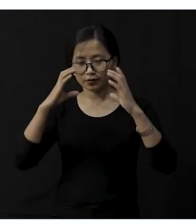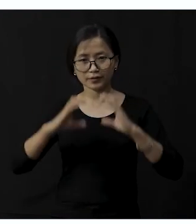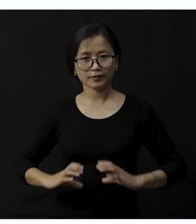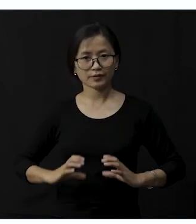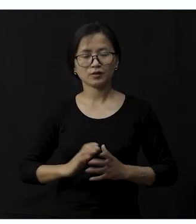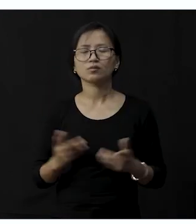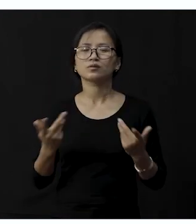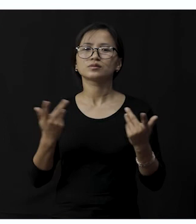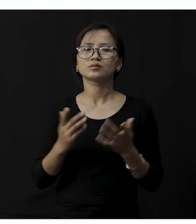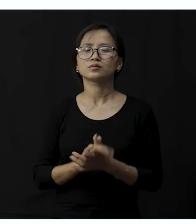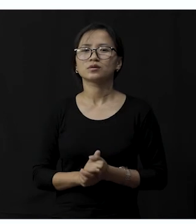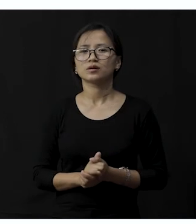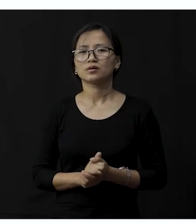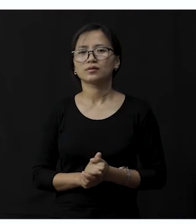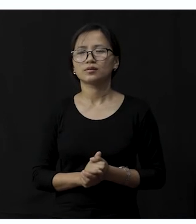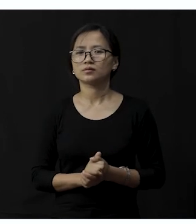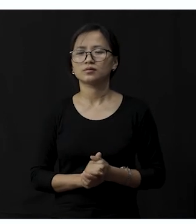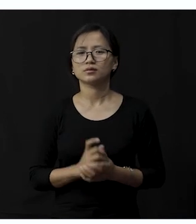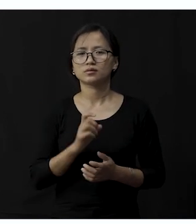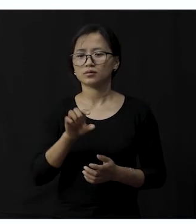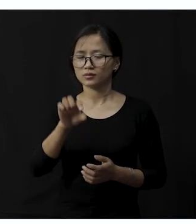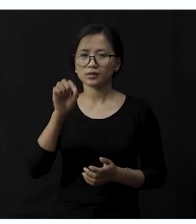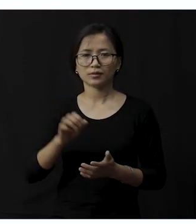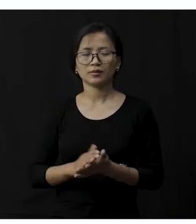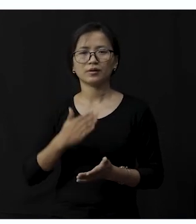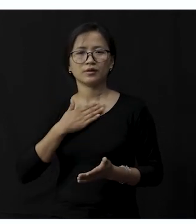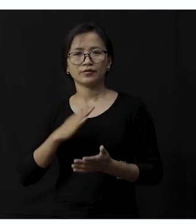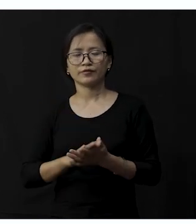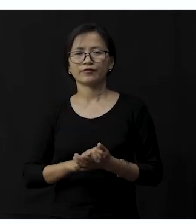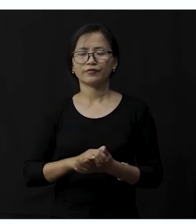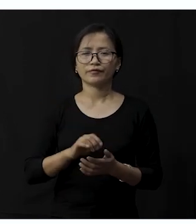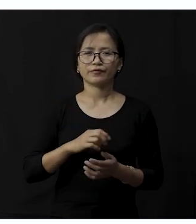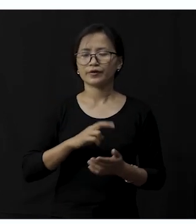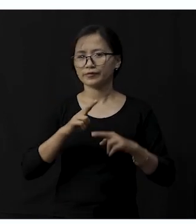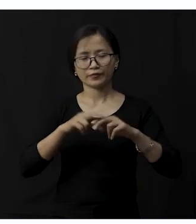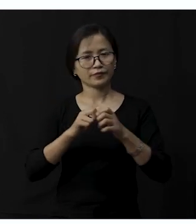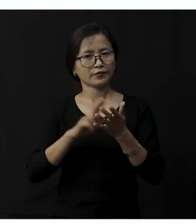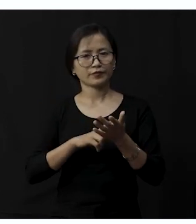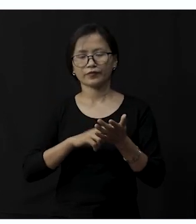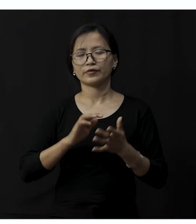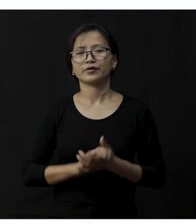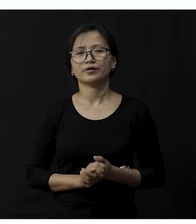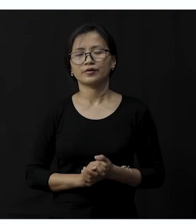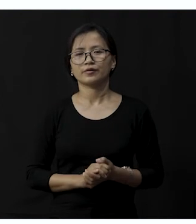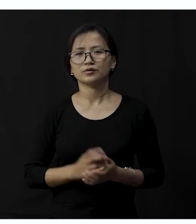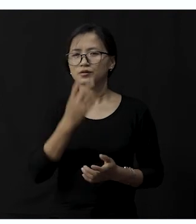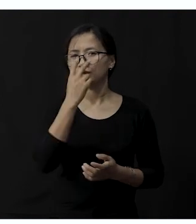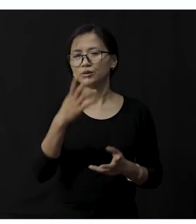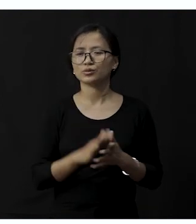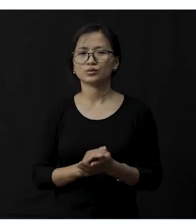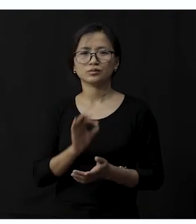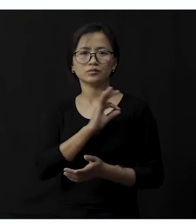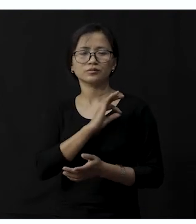favorite character. So I'm going to take my favorite character, and I would say that She looks like she's